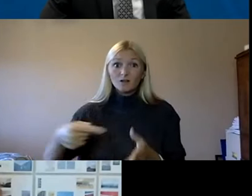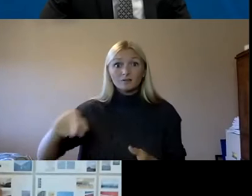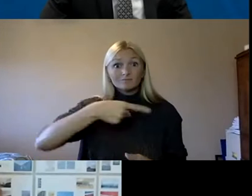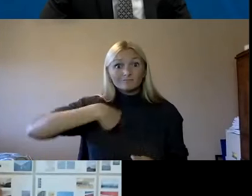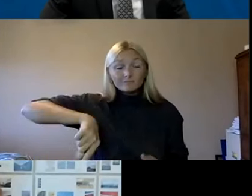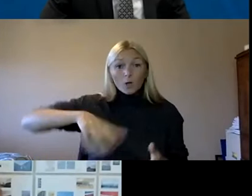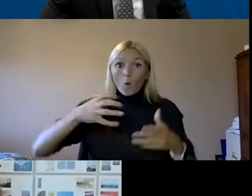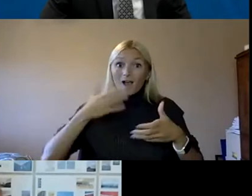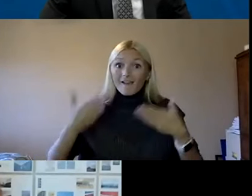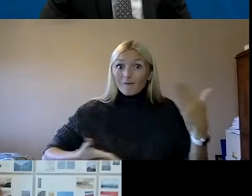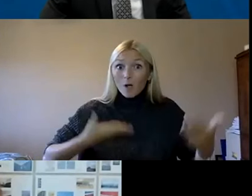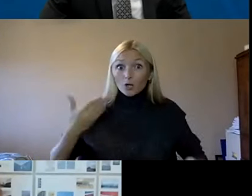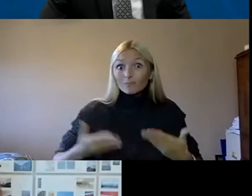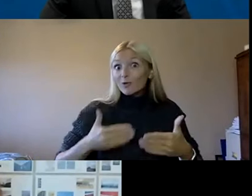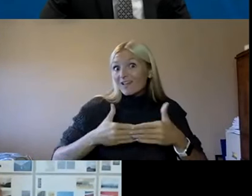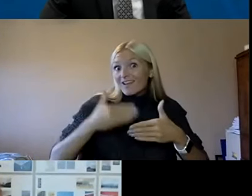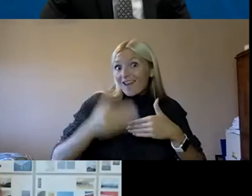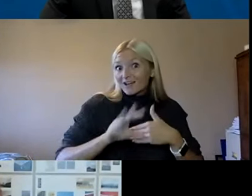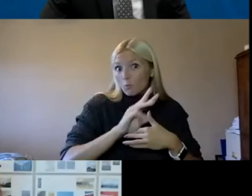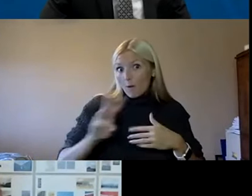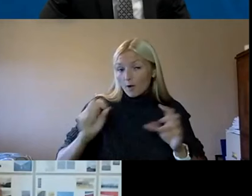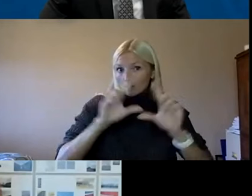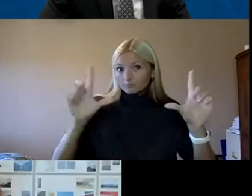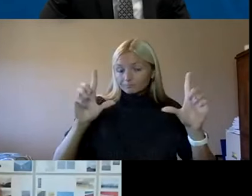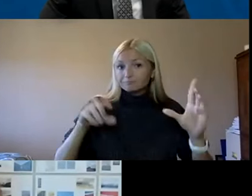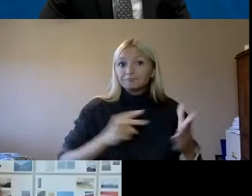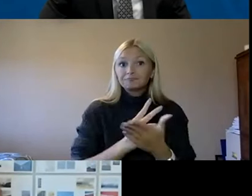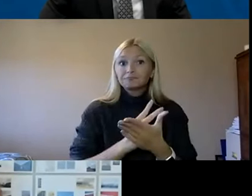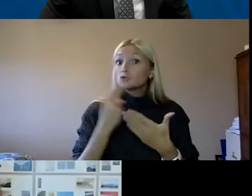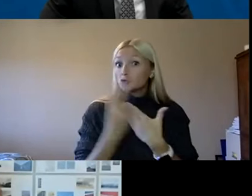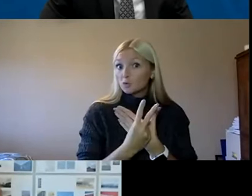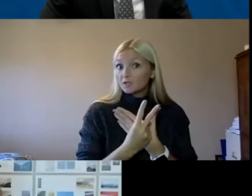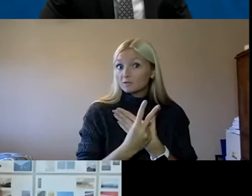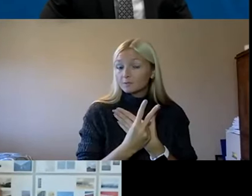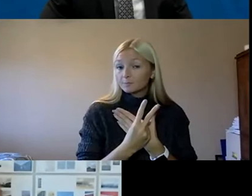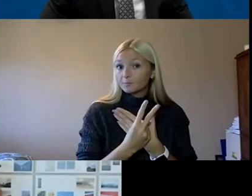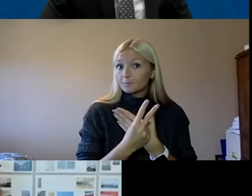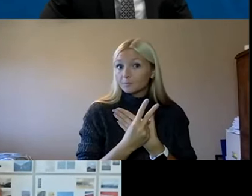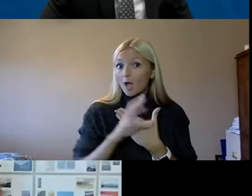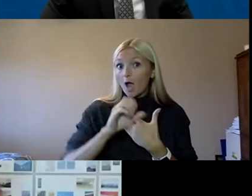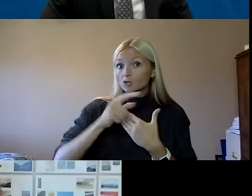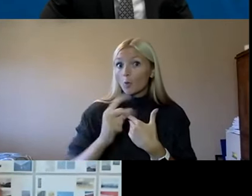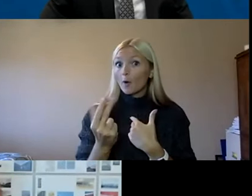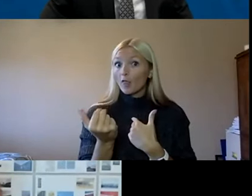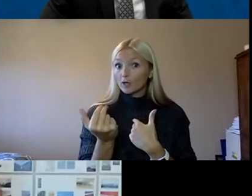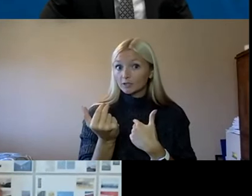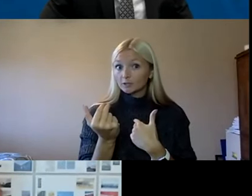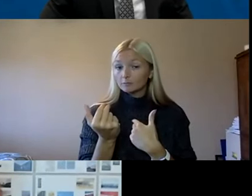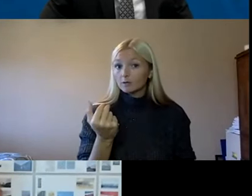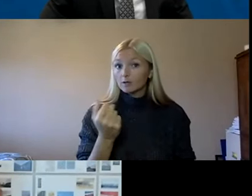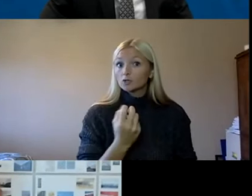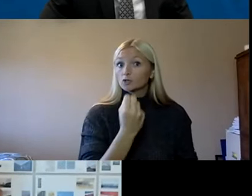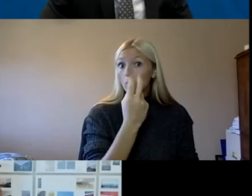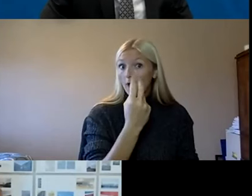invite all of you back to the next webinar in this series, which is scheduled 2 weeks from today, October 13th, from